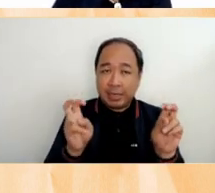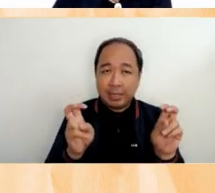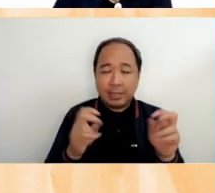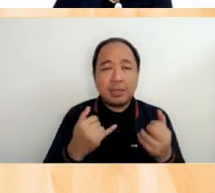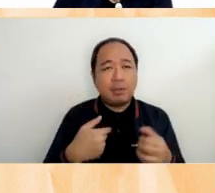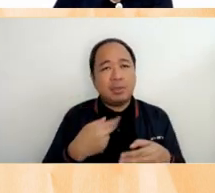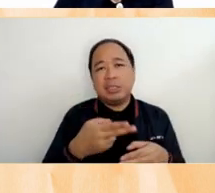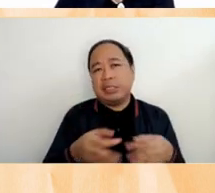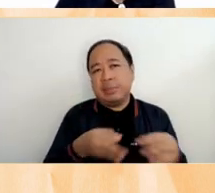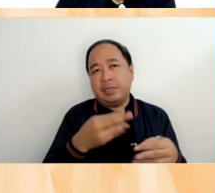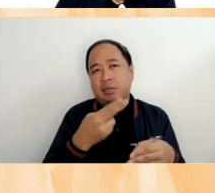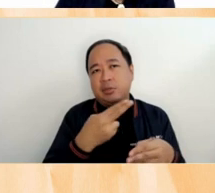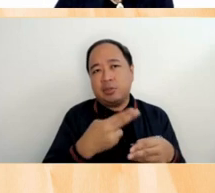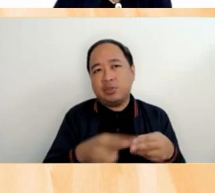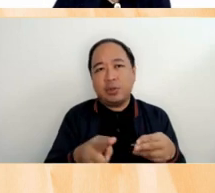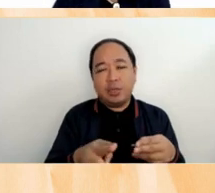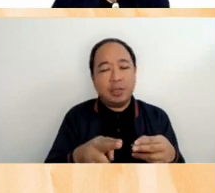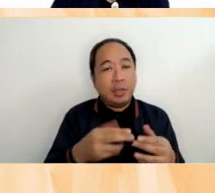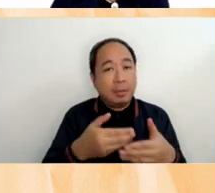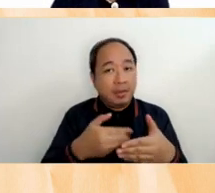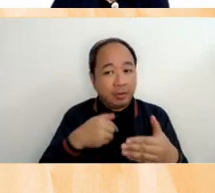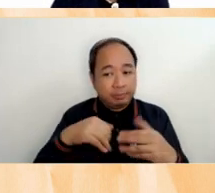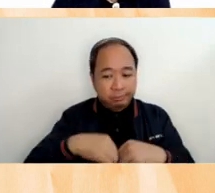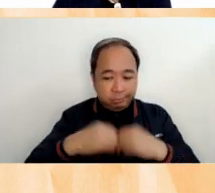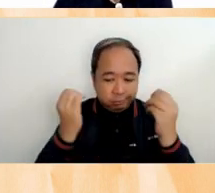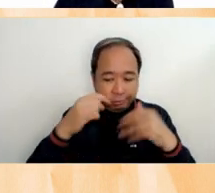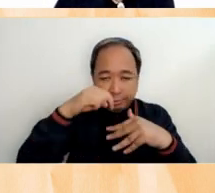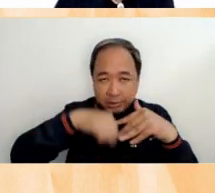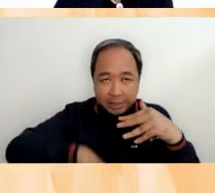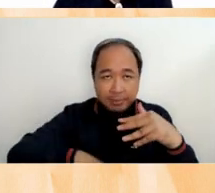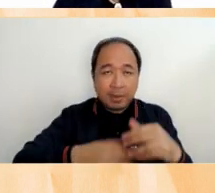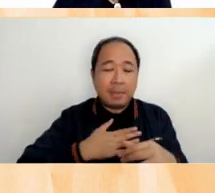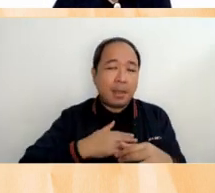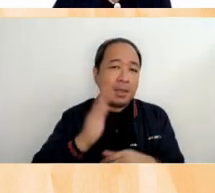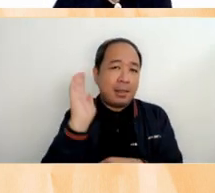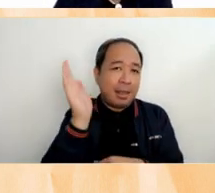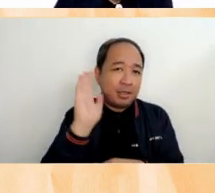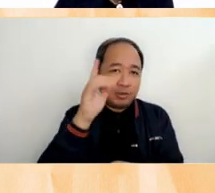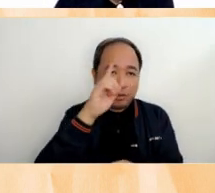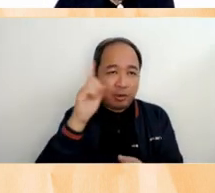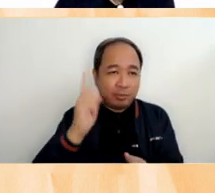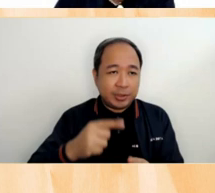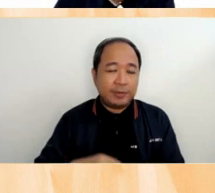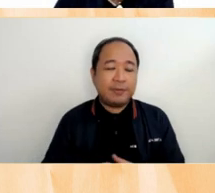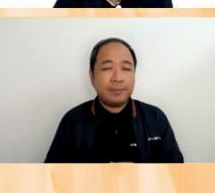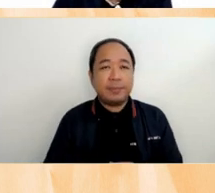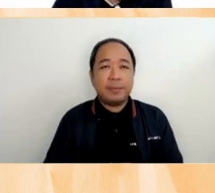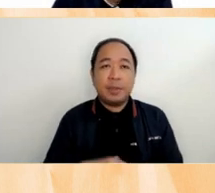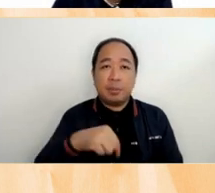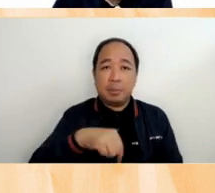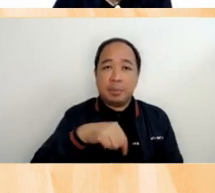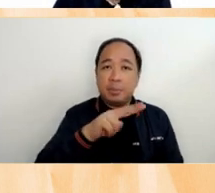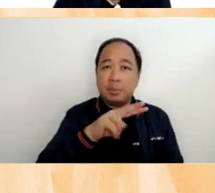year, the US Surgeon General released an advisory entitled Our Epidemic of Loneliness